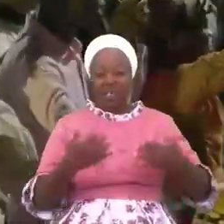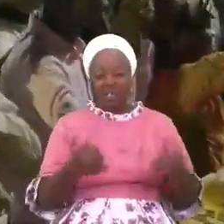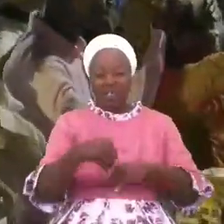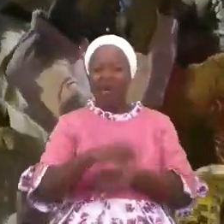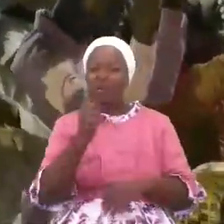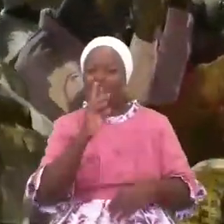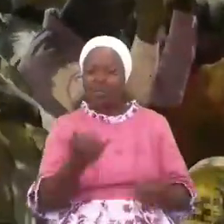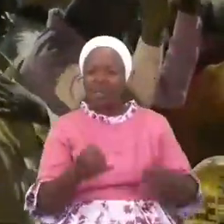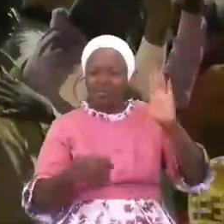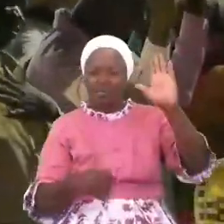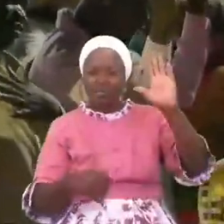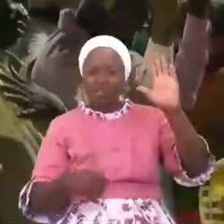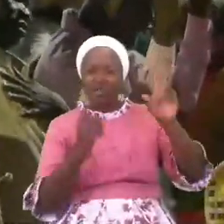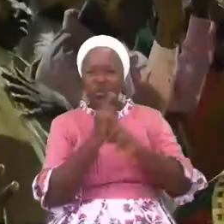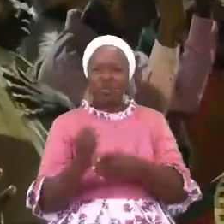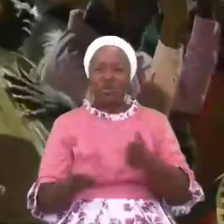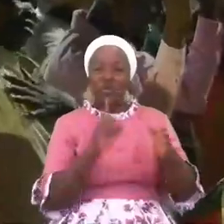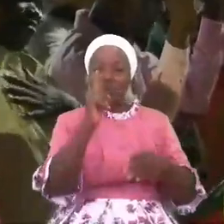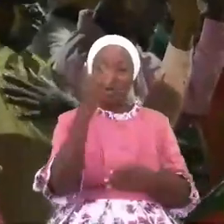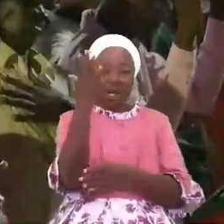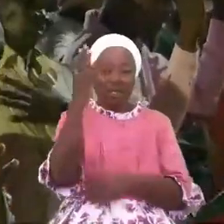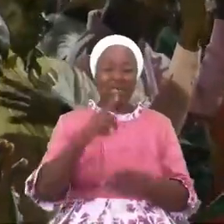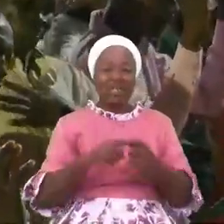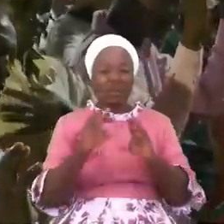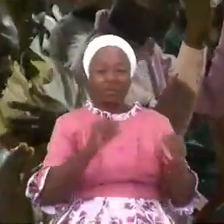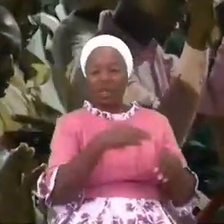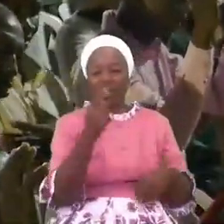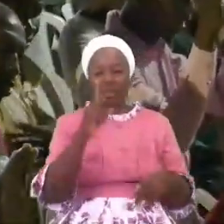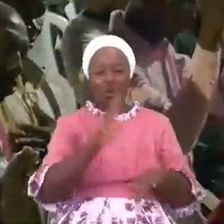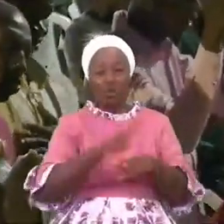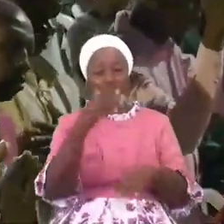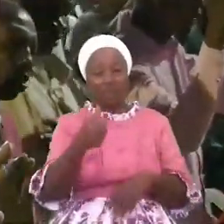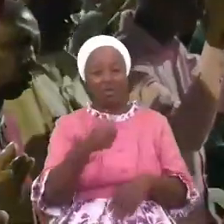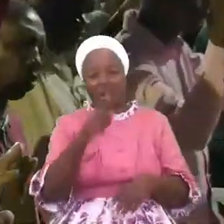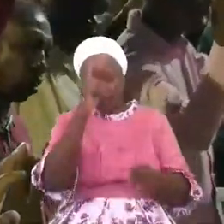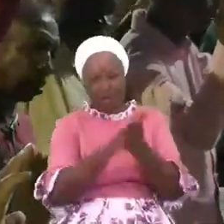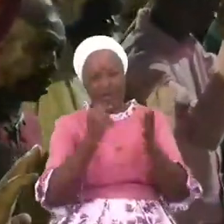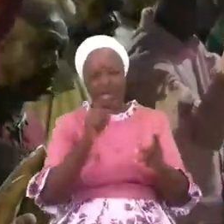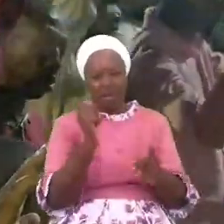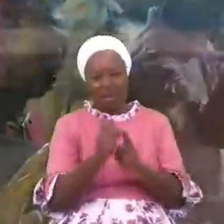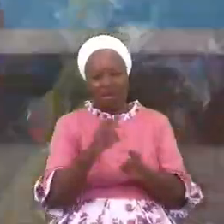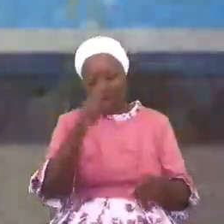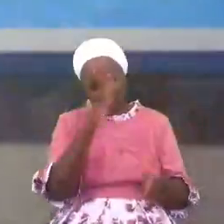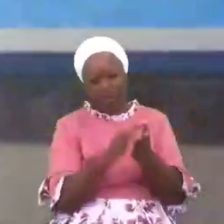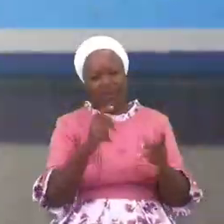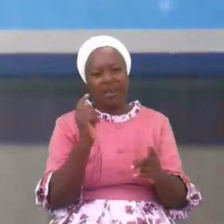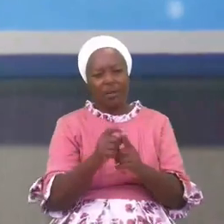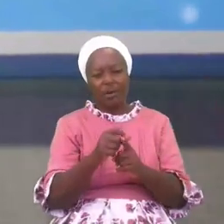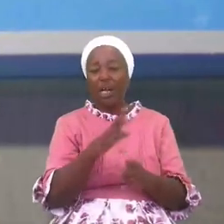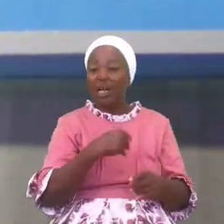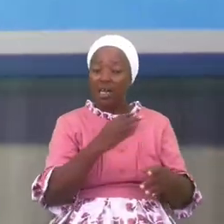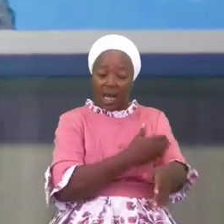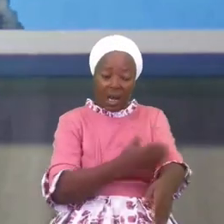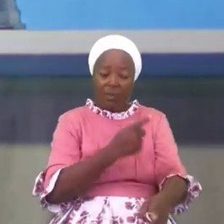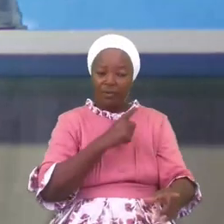hand on yourself. Believe the report. Believe the report. And the arm of the Lord will be manifestly revealed unto you.